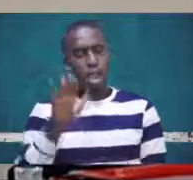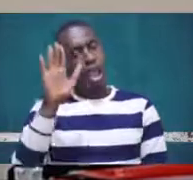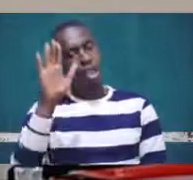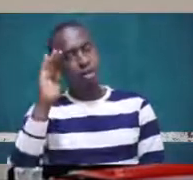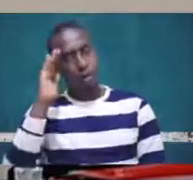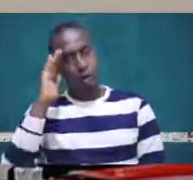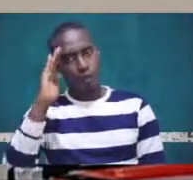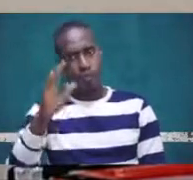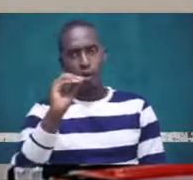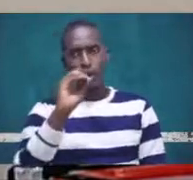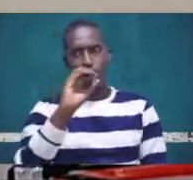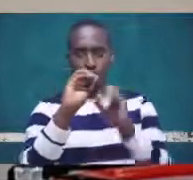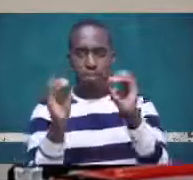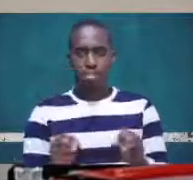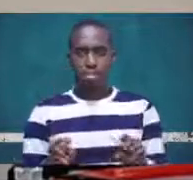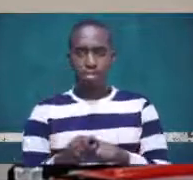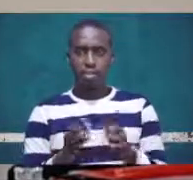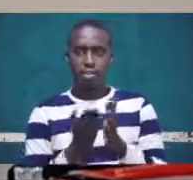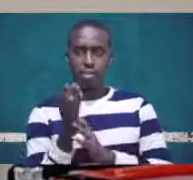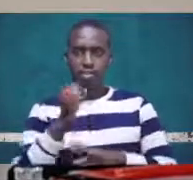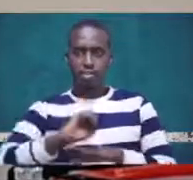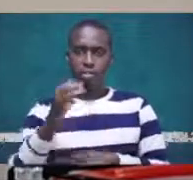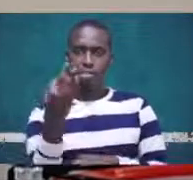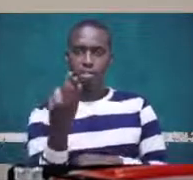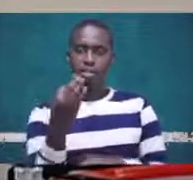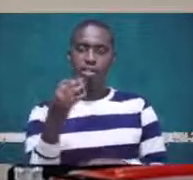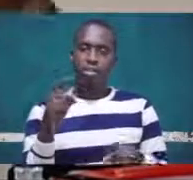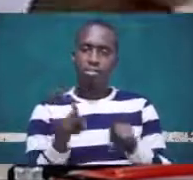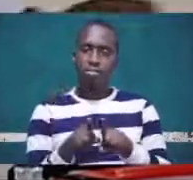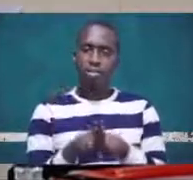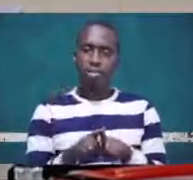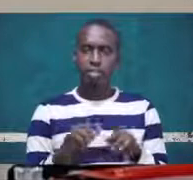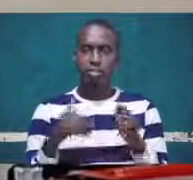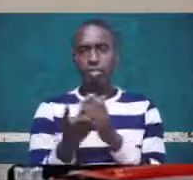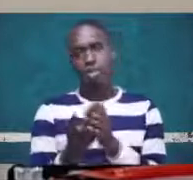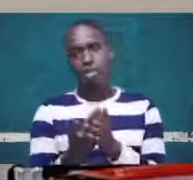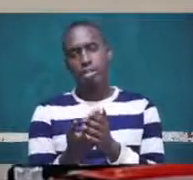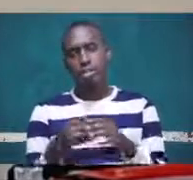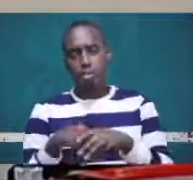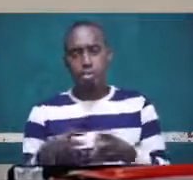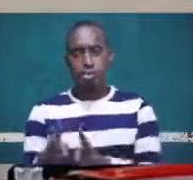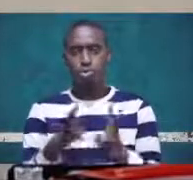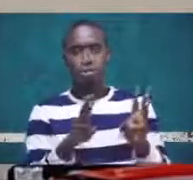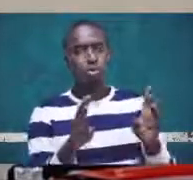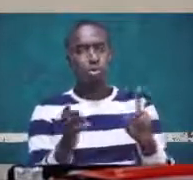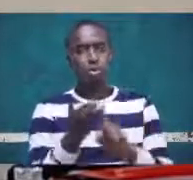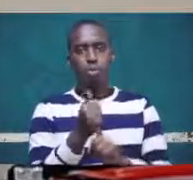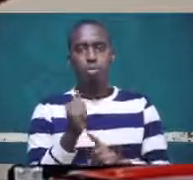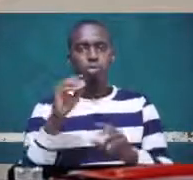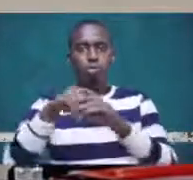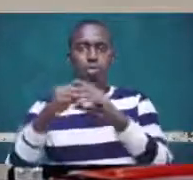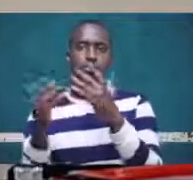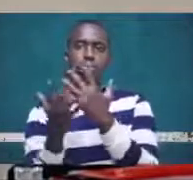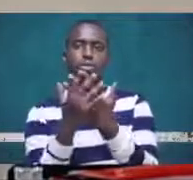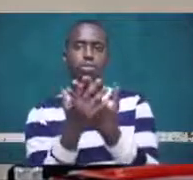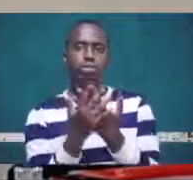office, through the seniors and then the juniors, until way down to the patrol on the way, get the thug to prison.